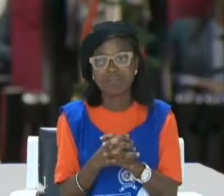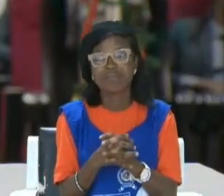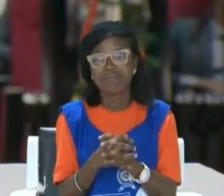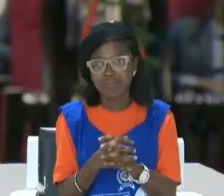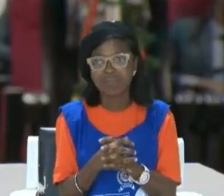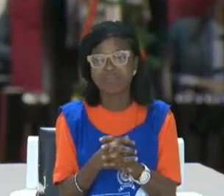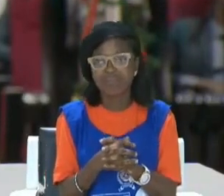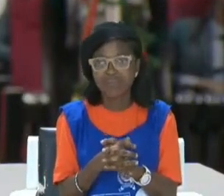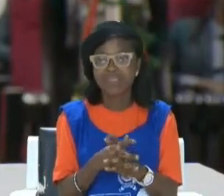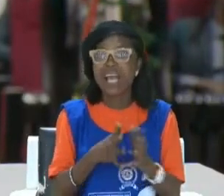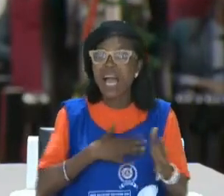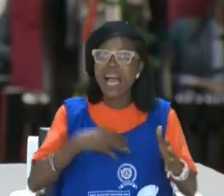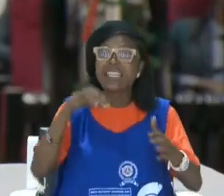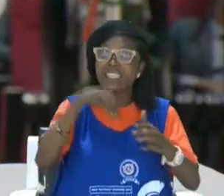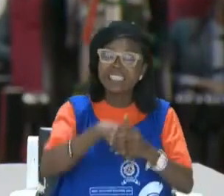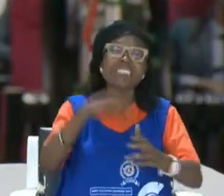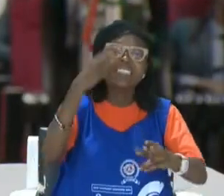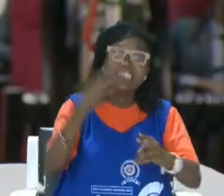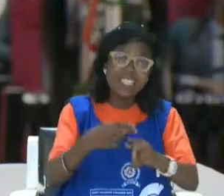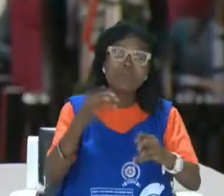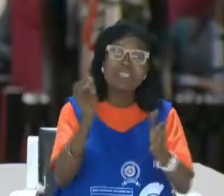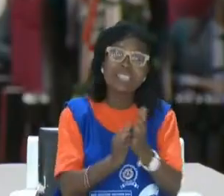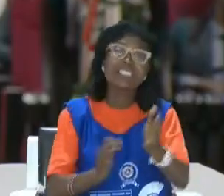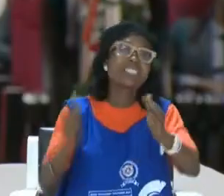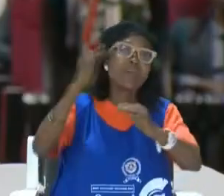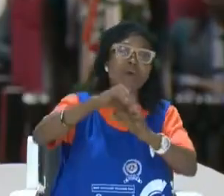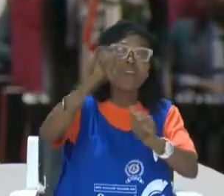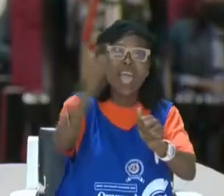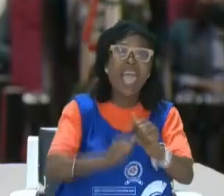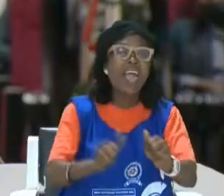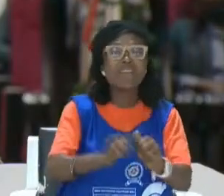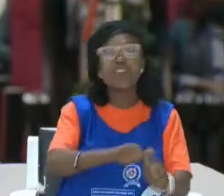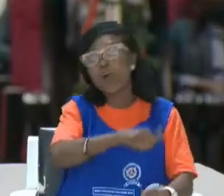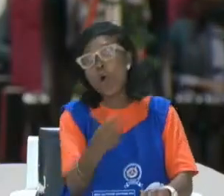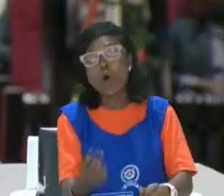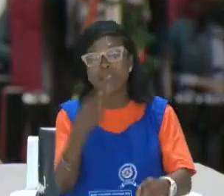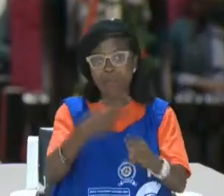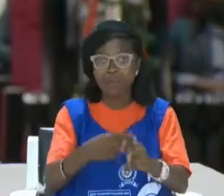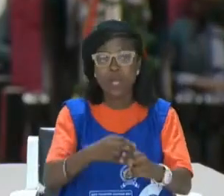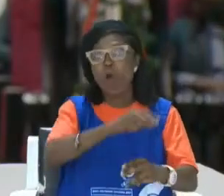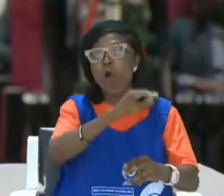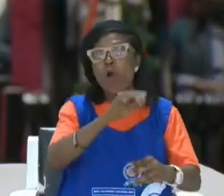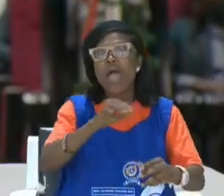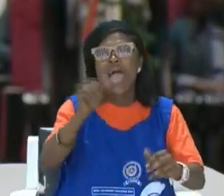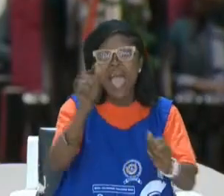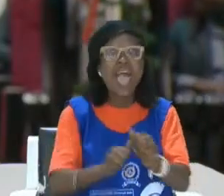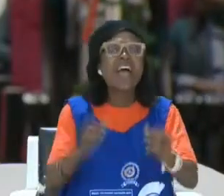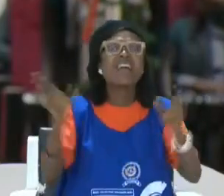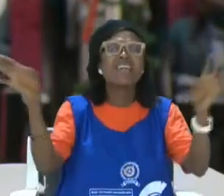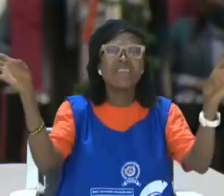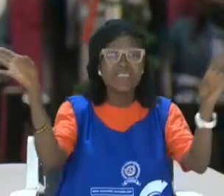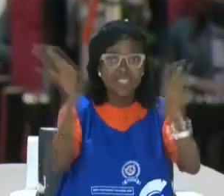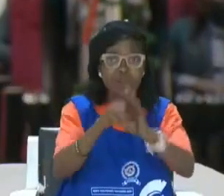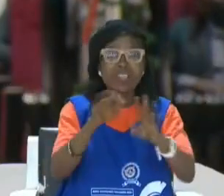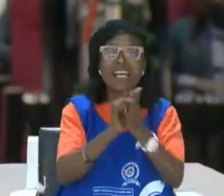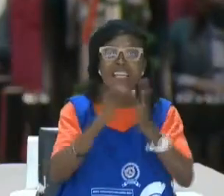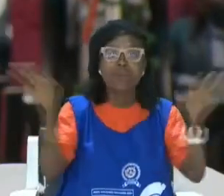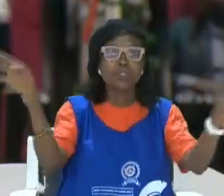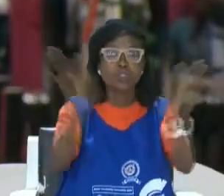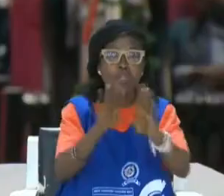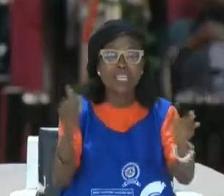And in the name that's above every other name, every door that has been shut against you will be blown open.